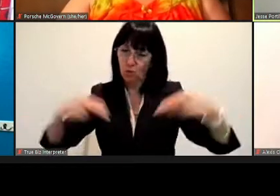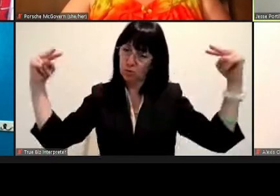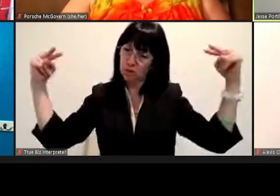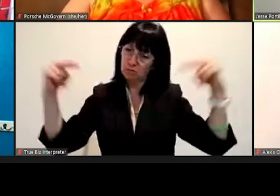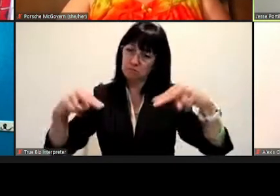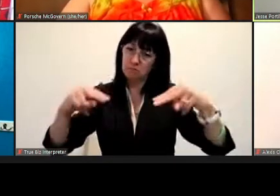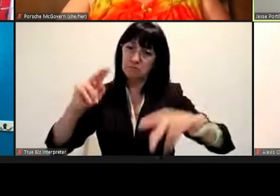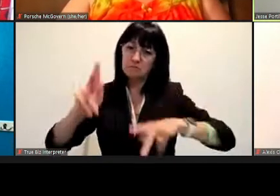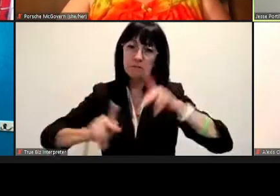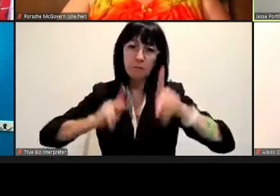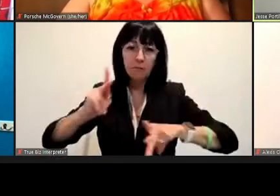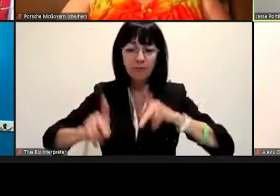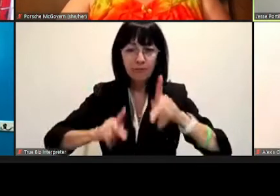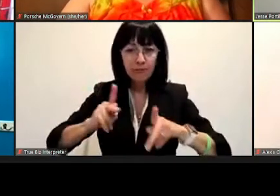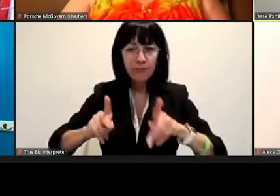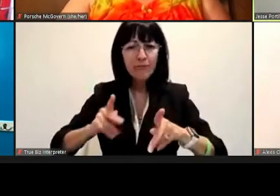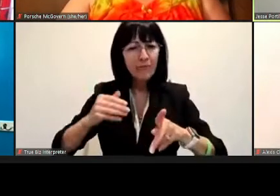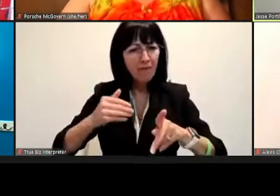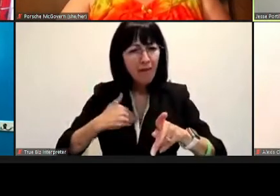that